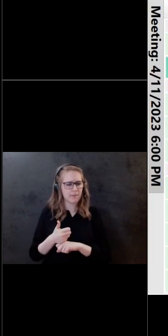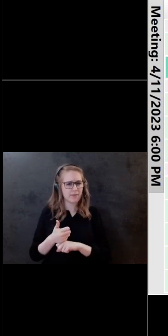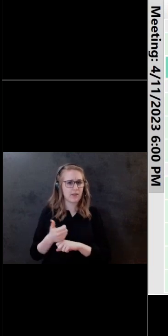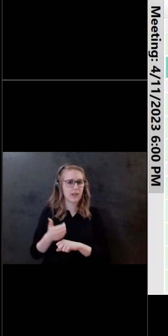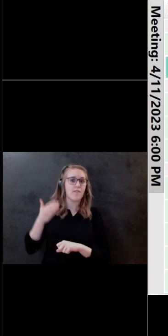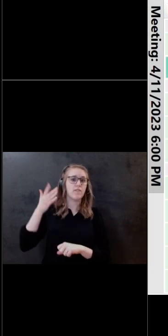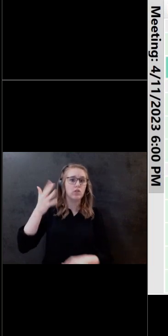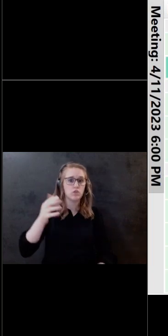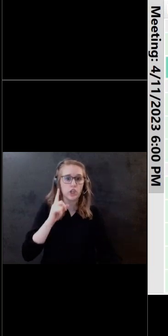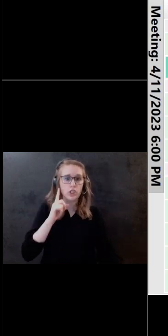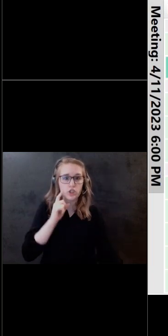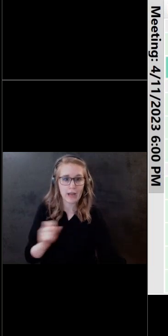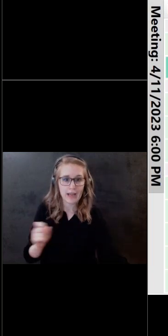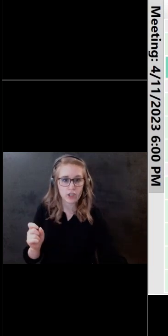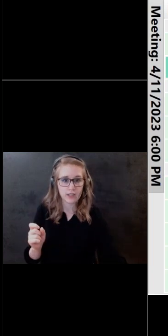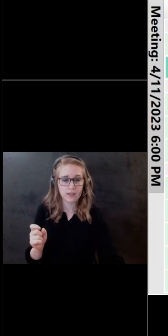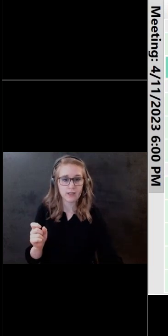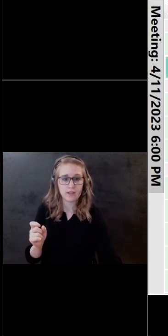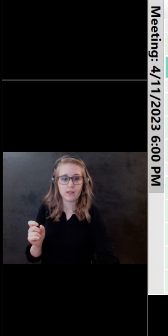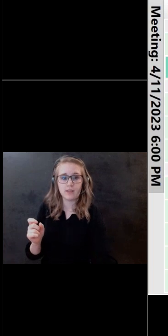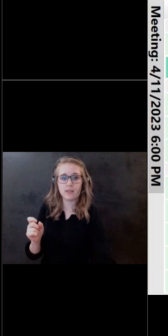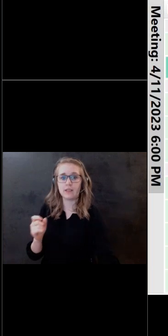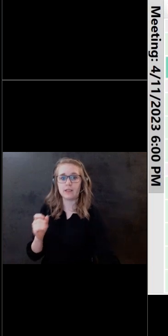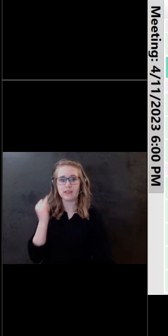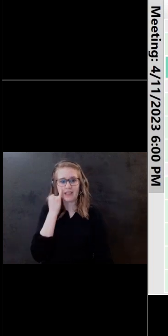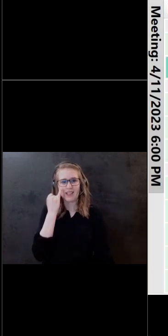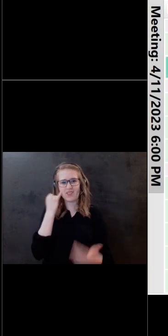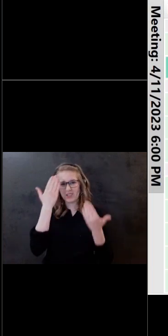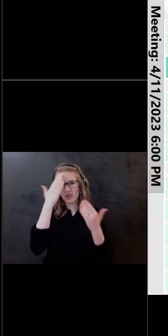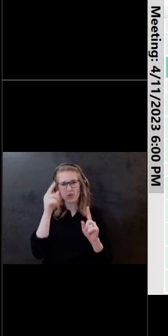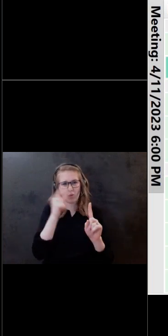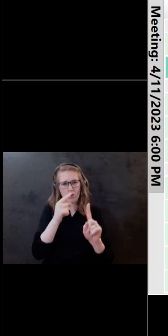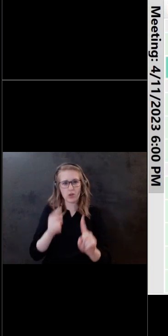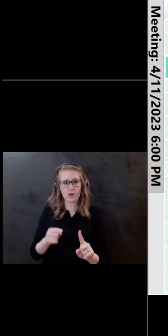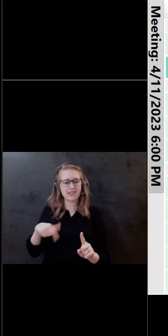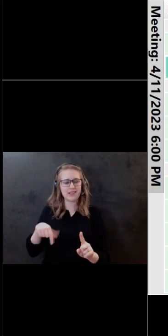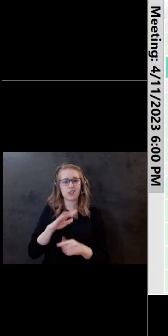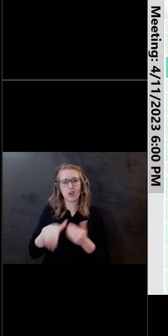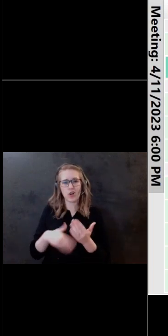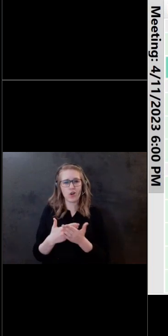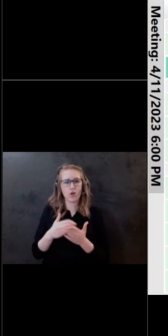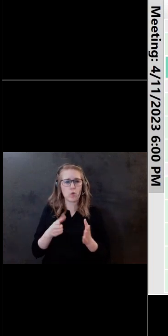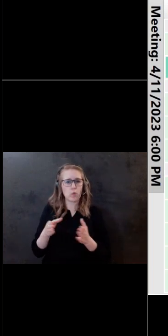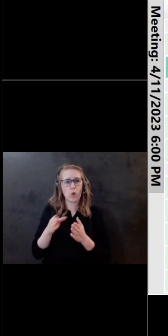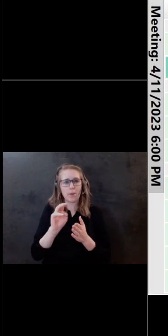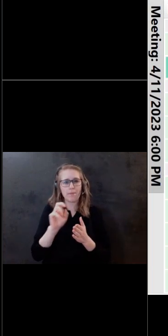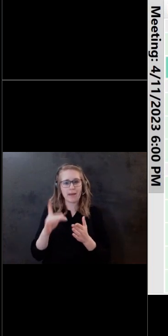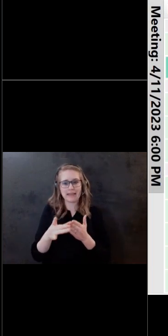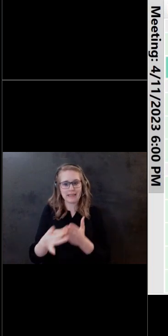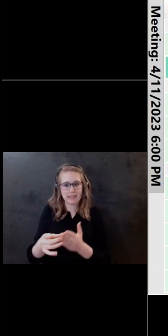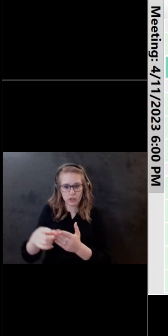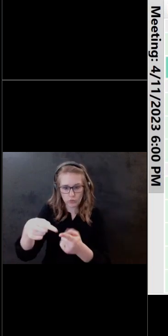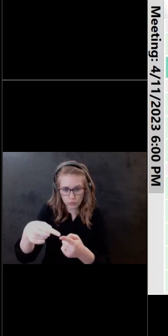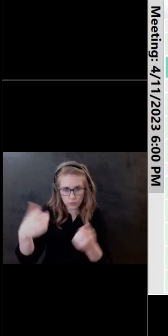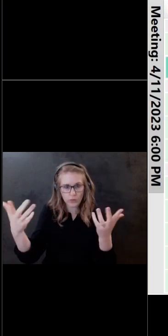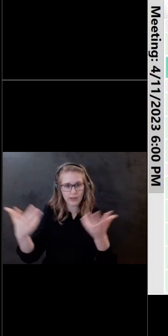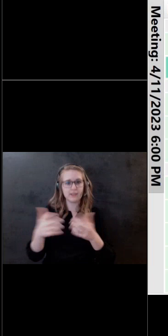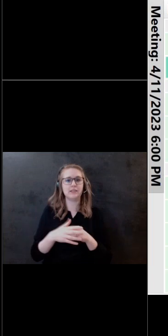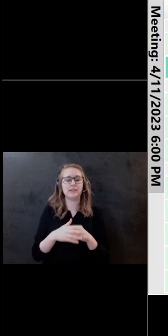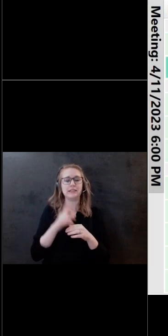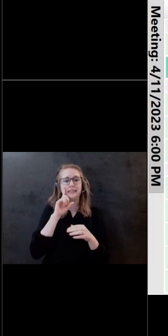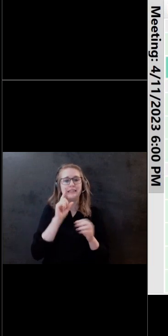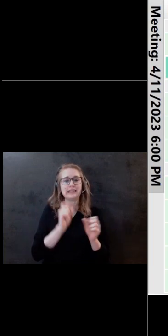strategy? Because if you don't know where you're going, all of these things are roadmaps leading someplace. The city